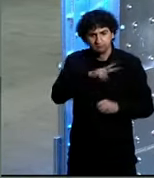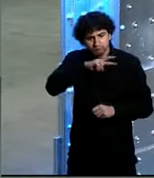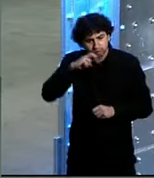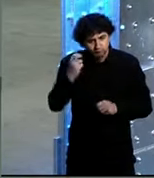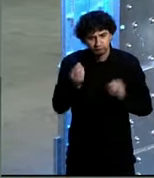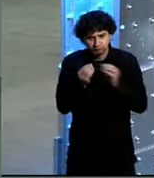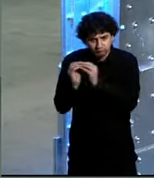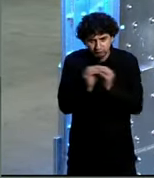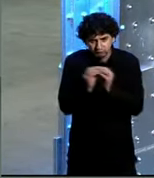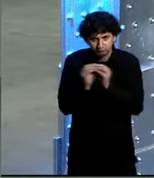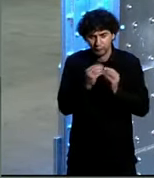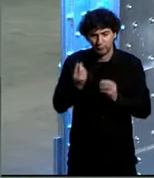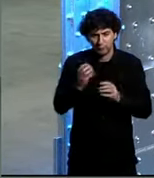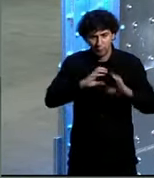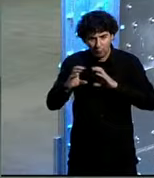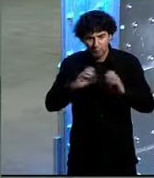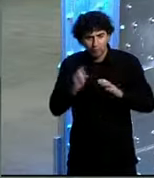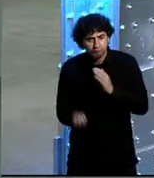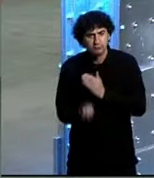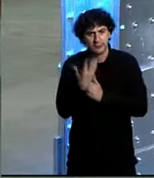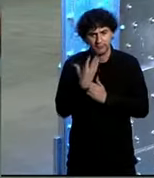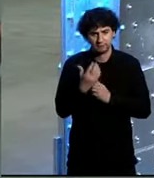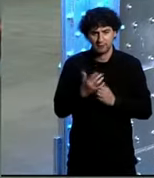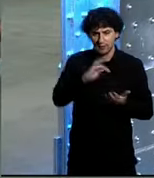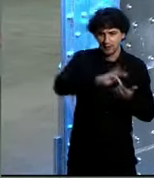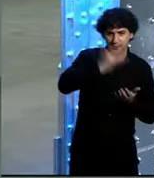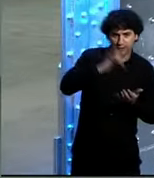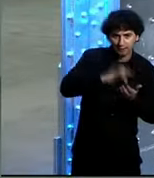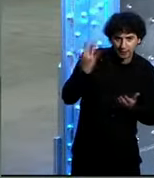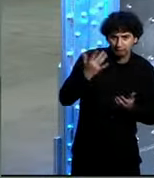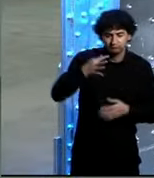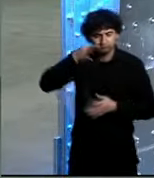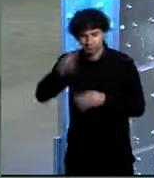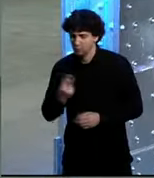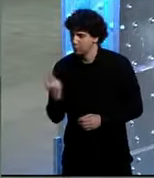we would need a definition on interrationality and creation, both